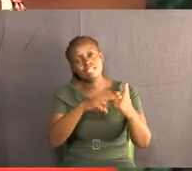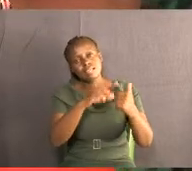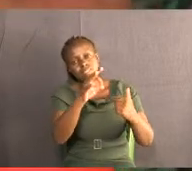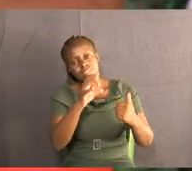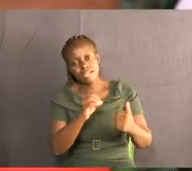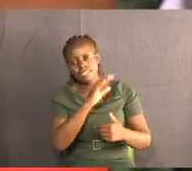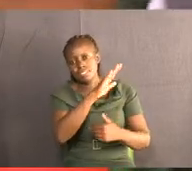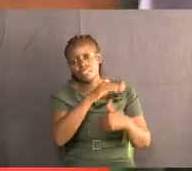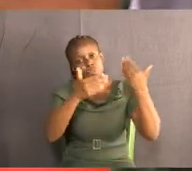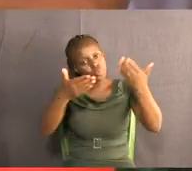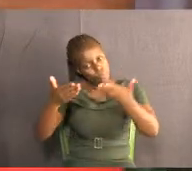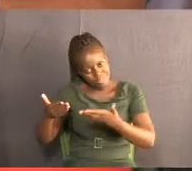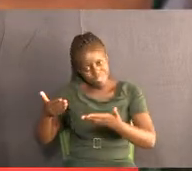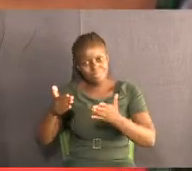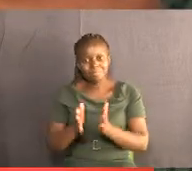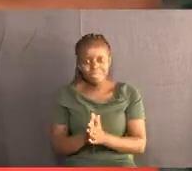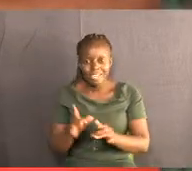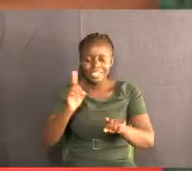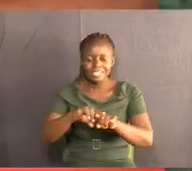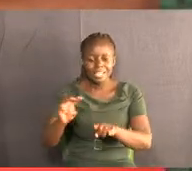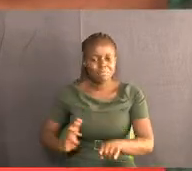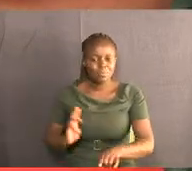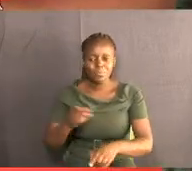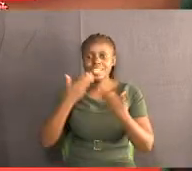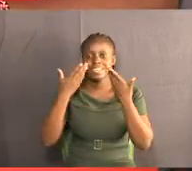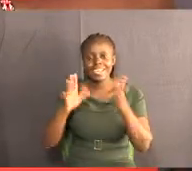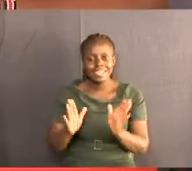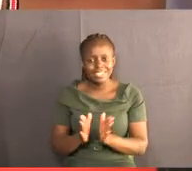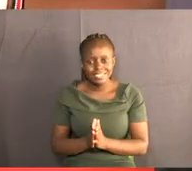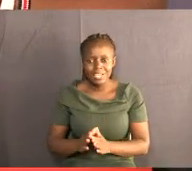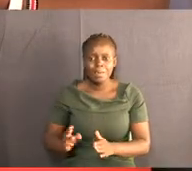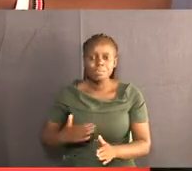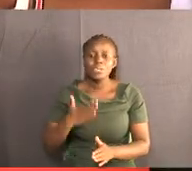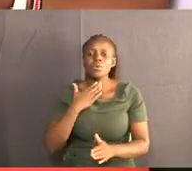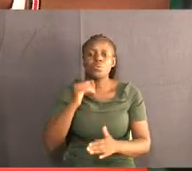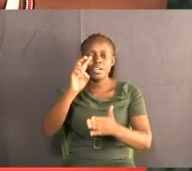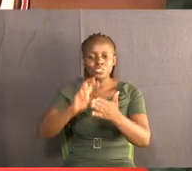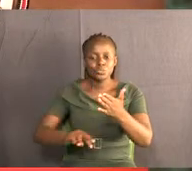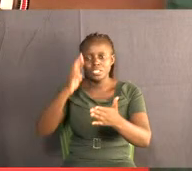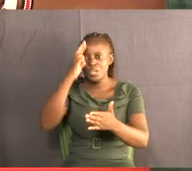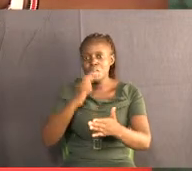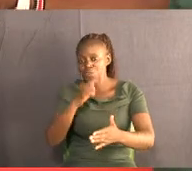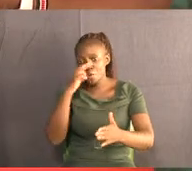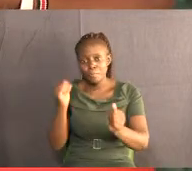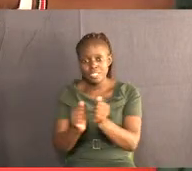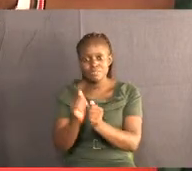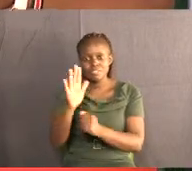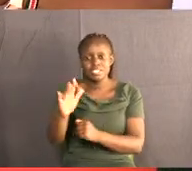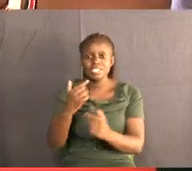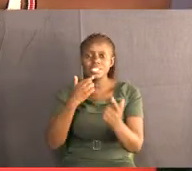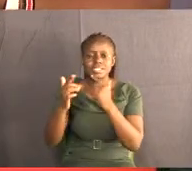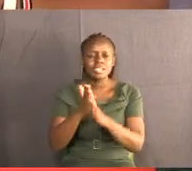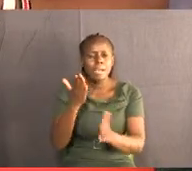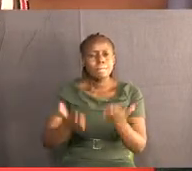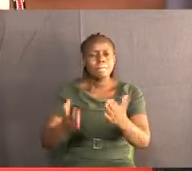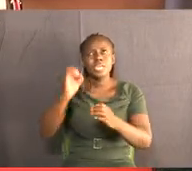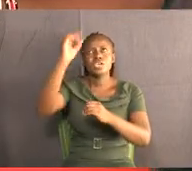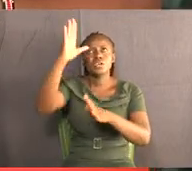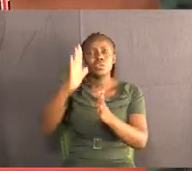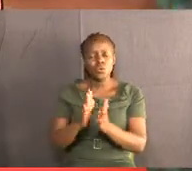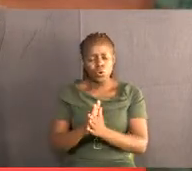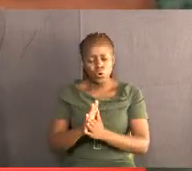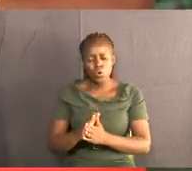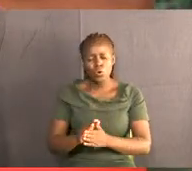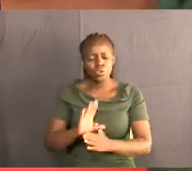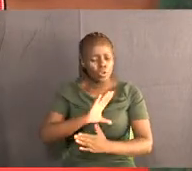and parcel of that. And as we conclude, I want to read for us Romans 15, verse 5 says, "May the God of